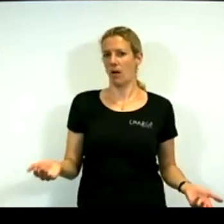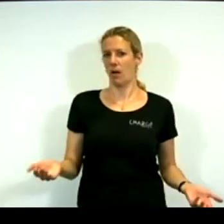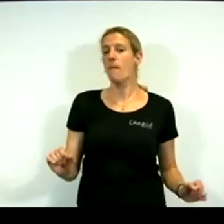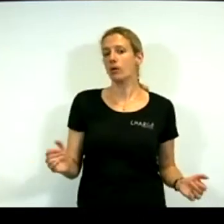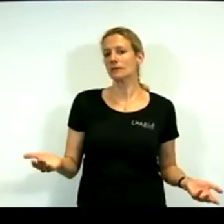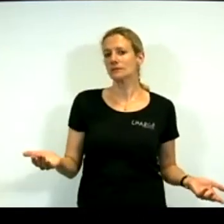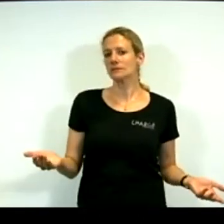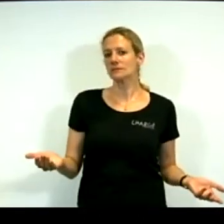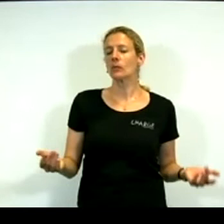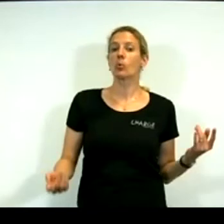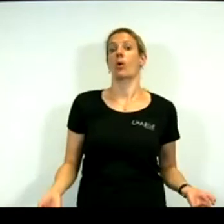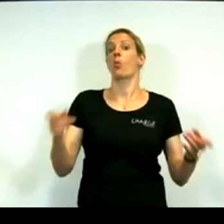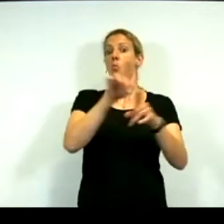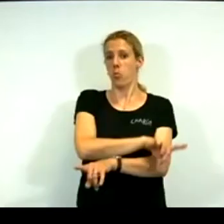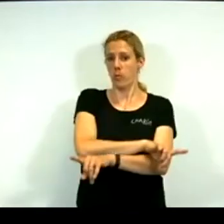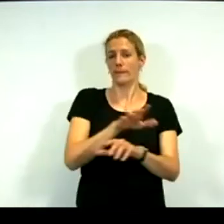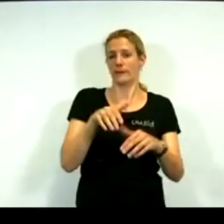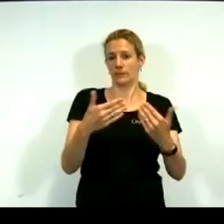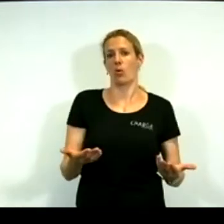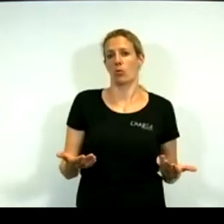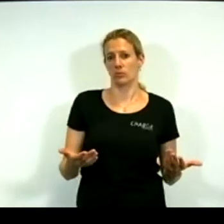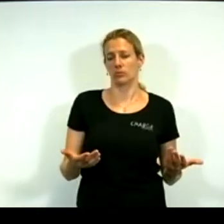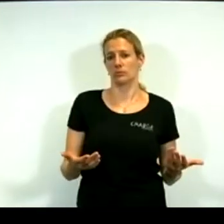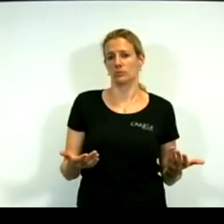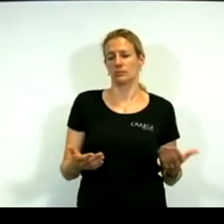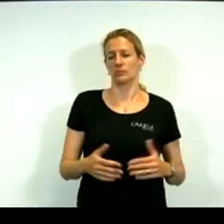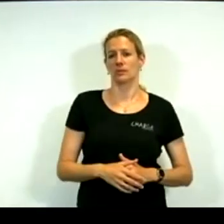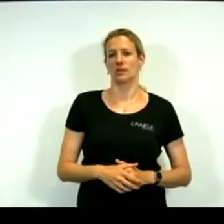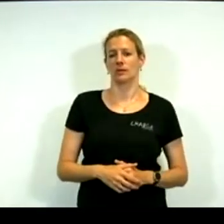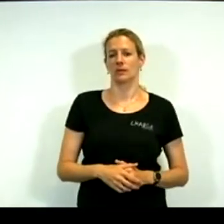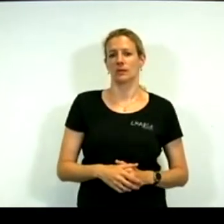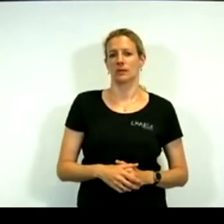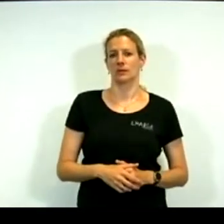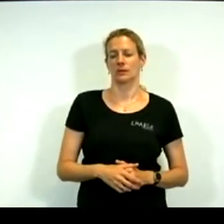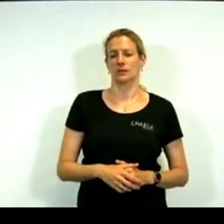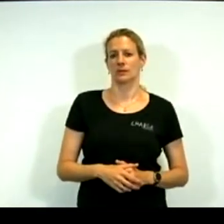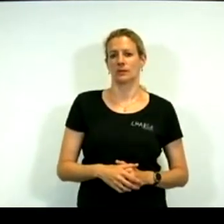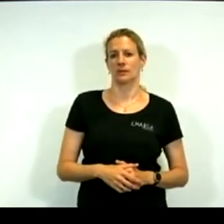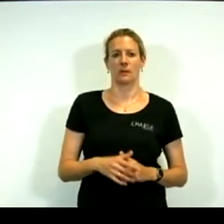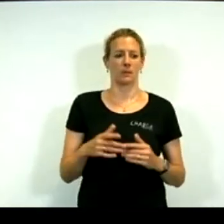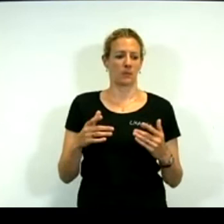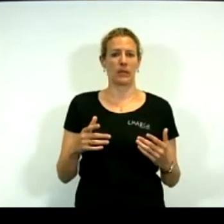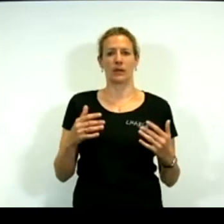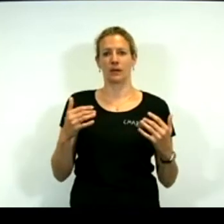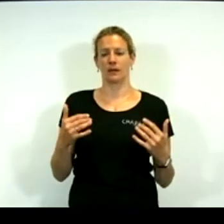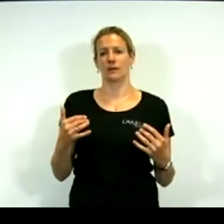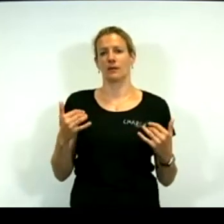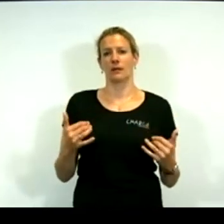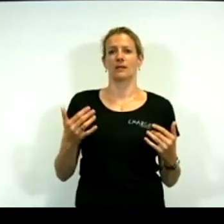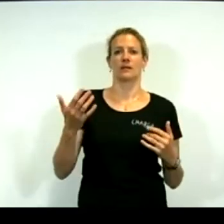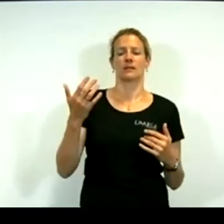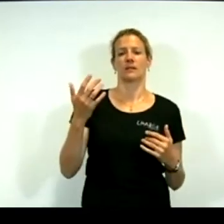is possible. They did see a coloboma and now they're finding it difficult to get the child's compliance, so